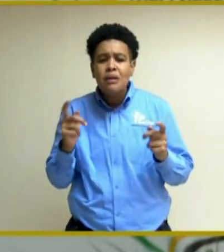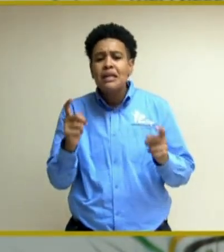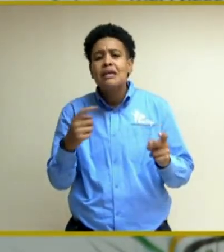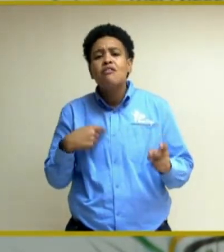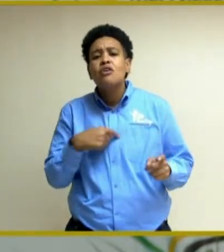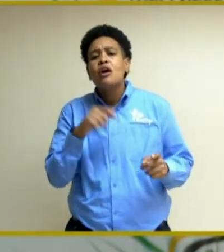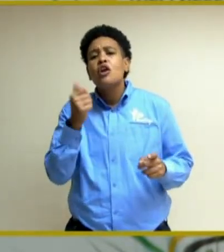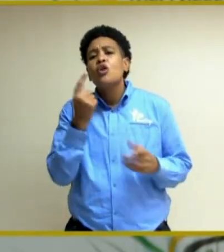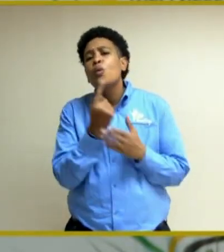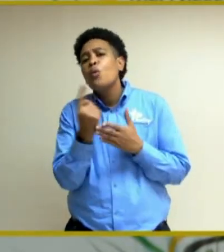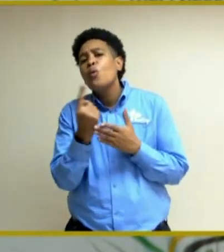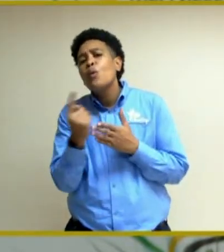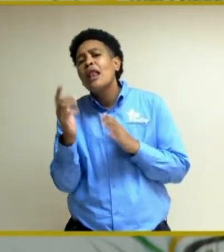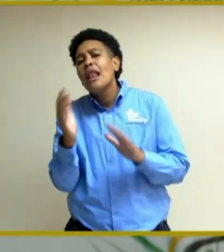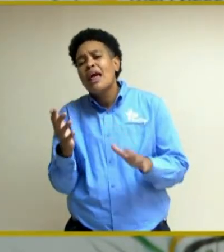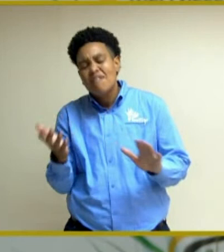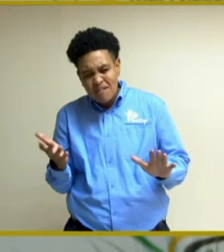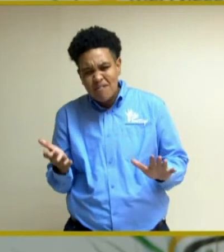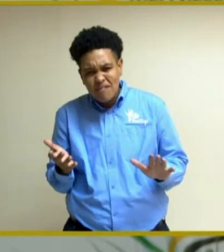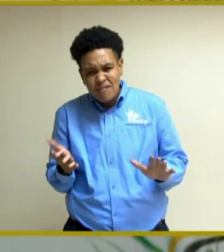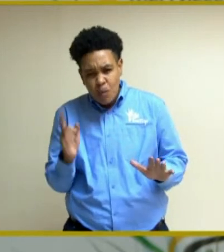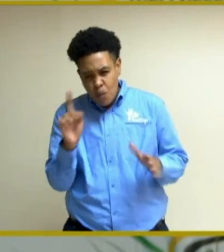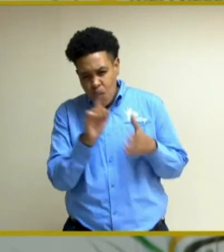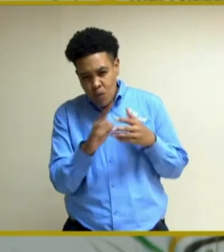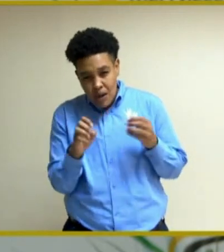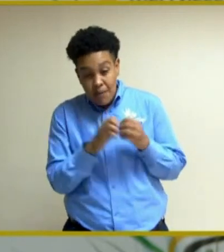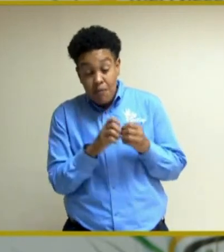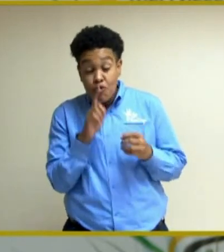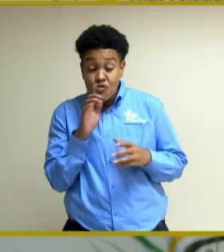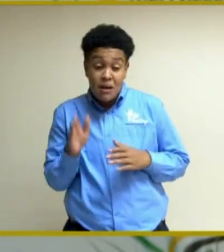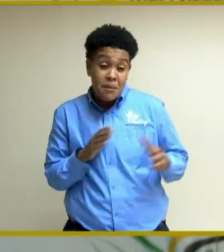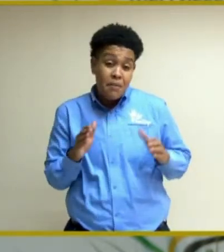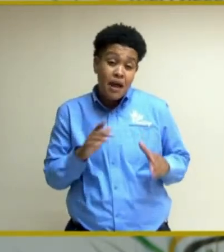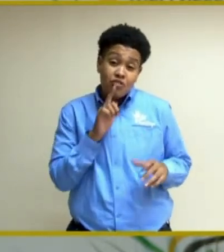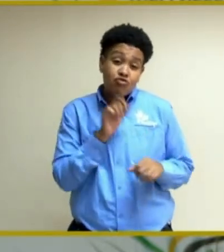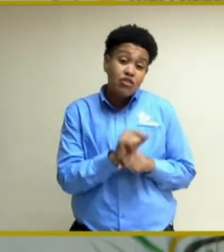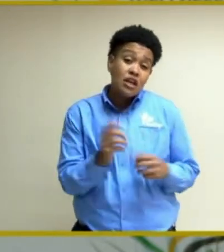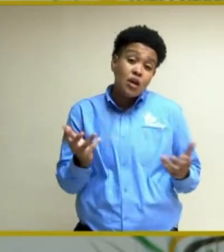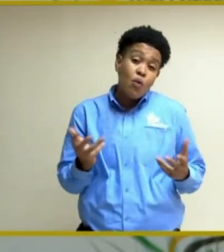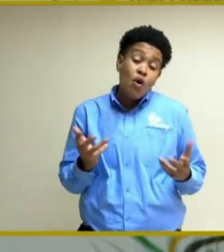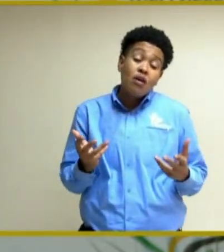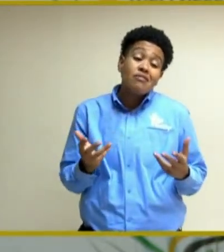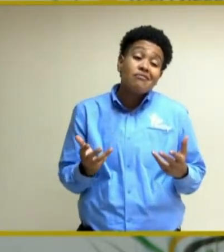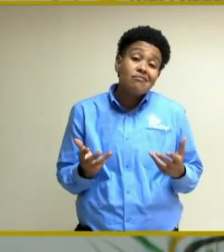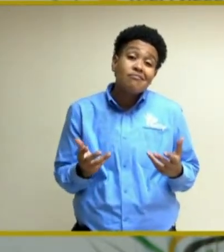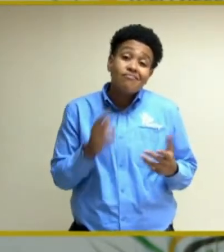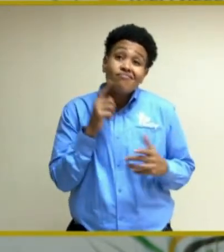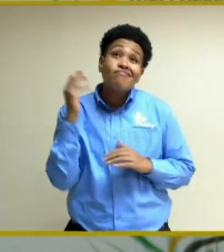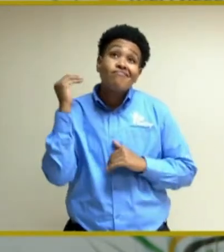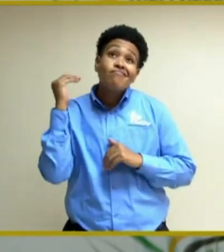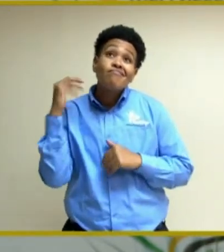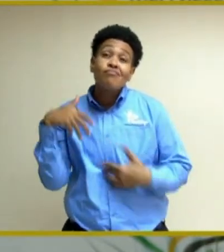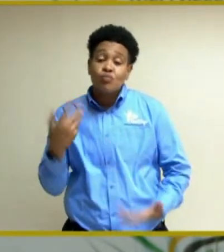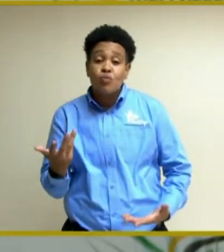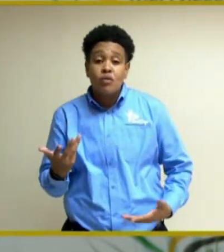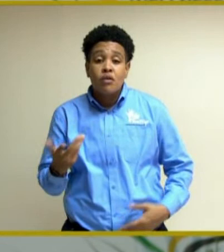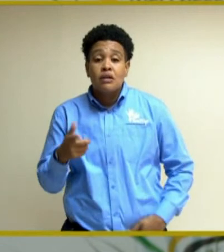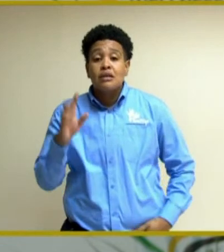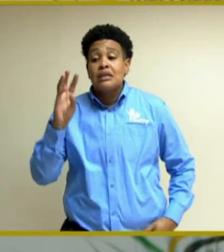another week or so, because the plan really was, or had anticipated,